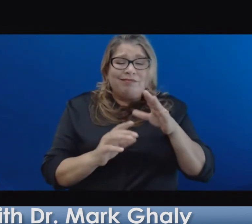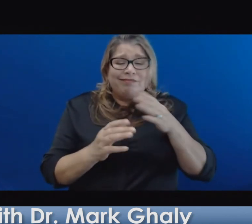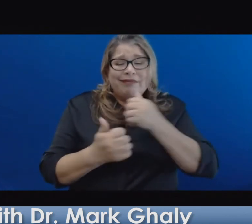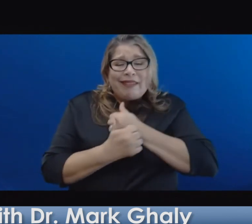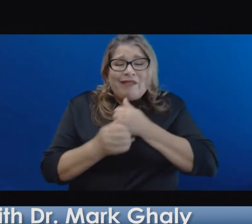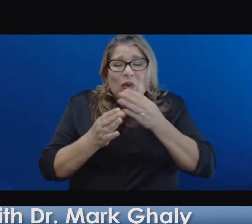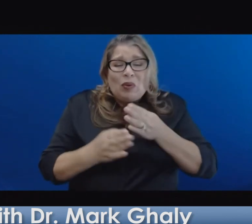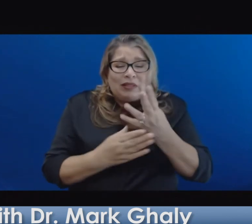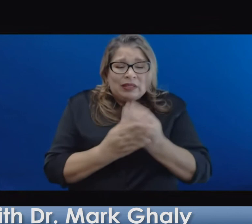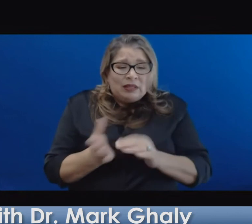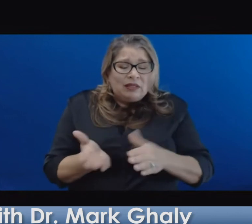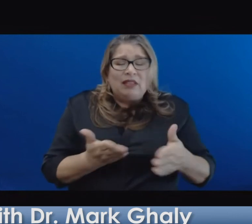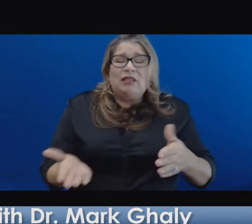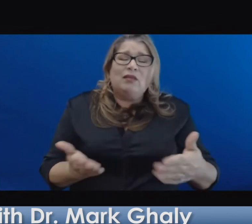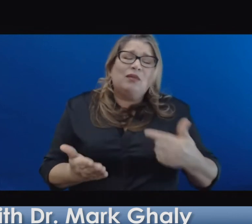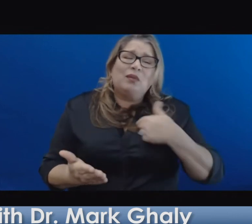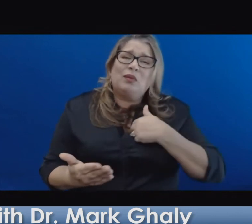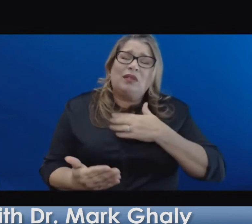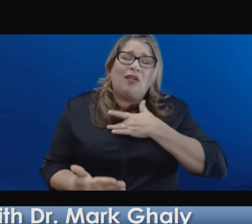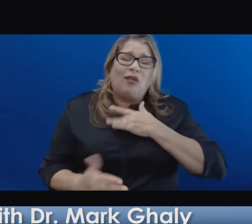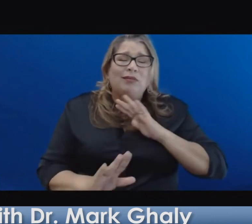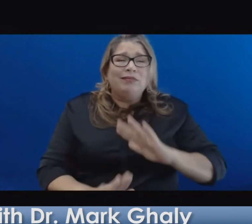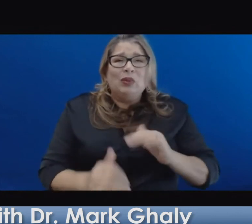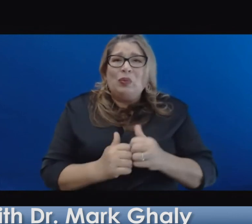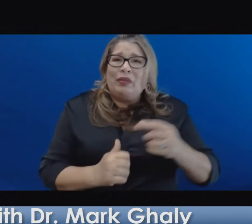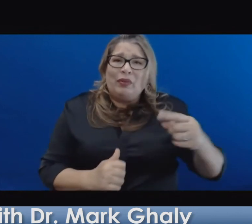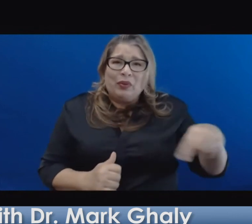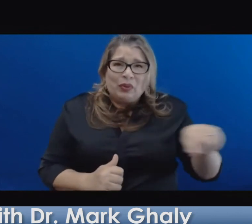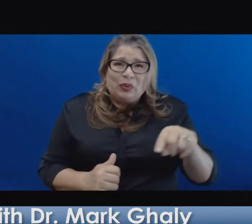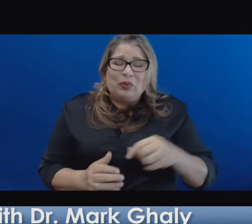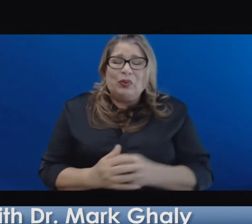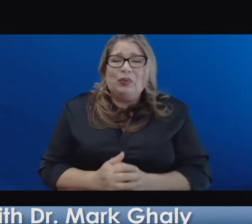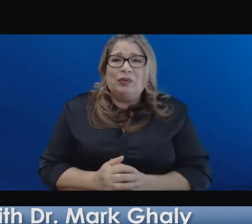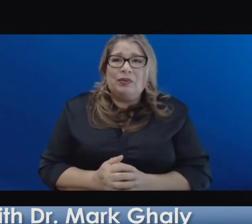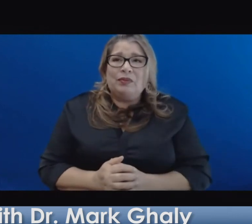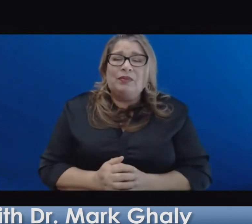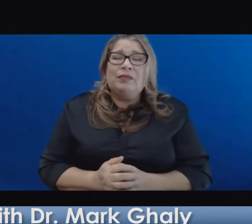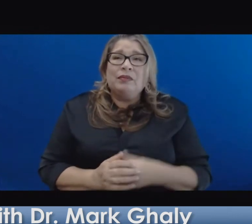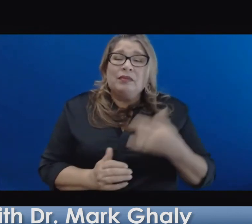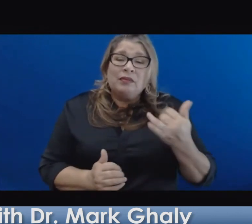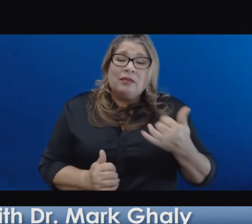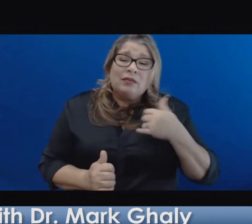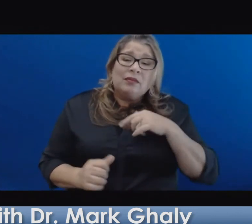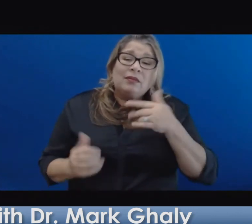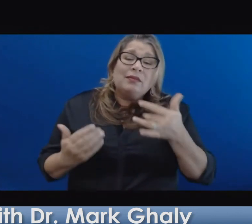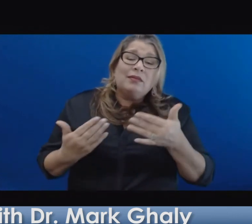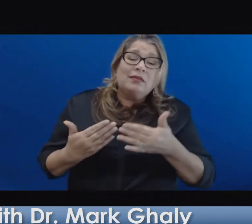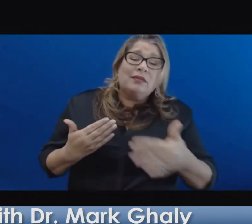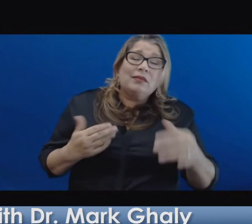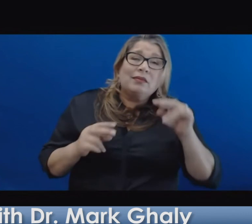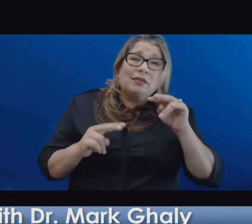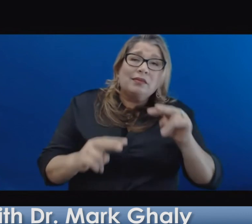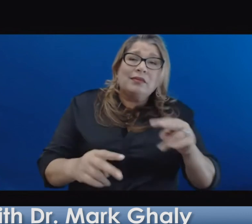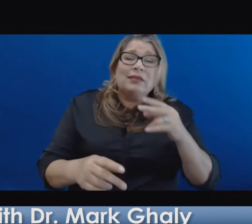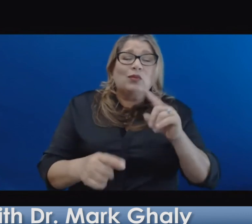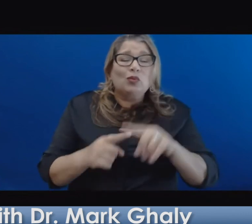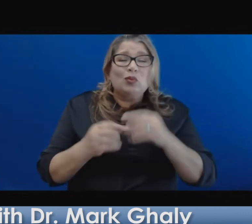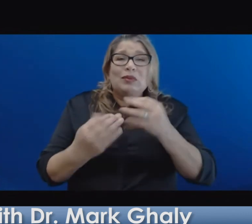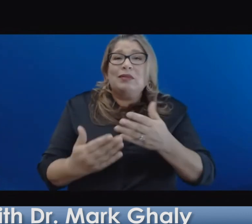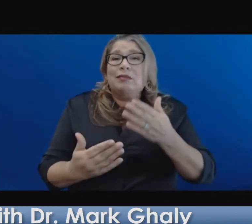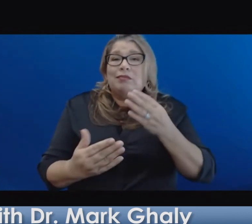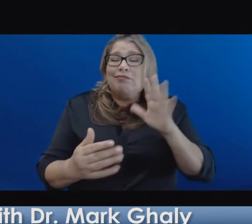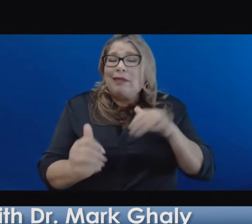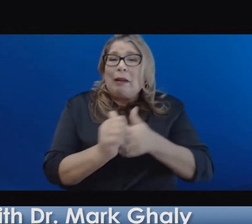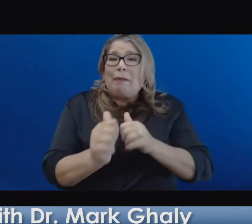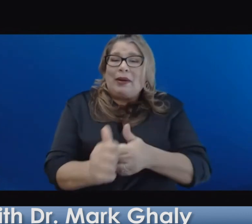you. And as we continue to move down towards the other end of this pandemic, look forward to engaging with you and keeping you updated as much as